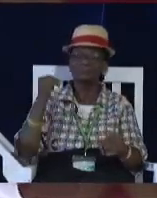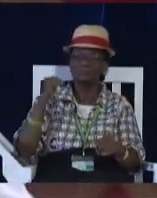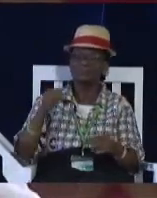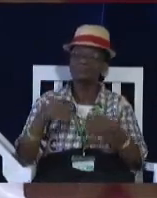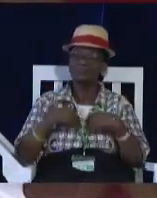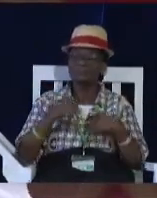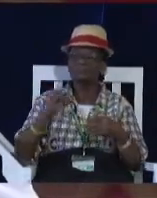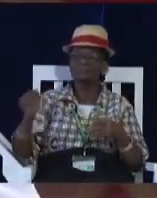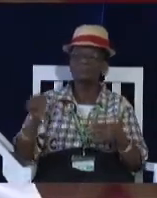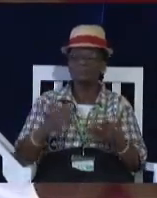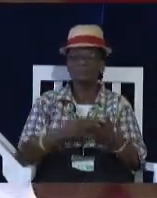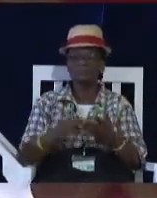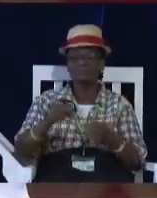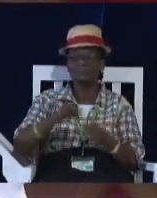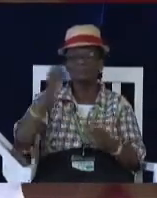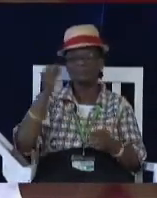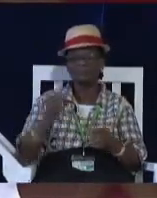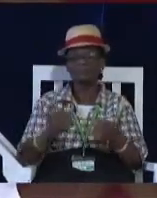and said,